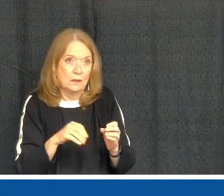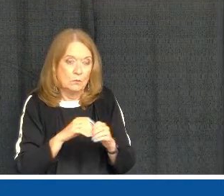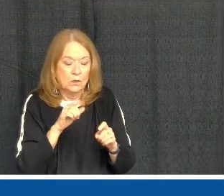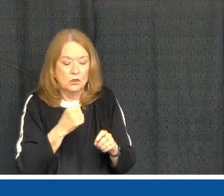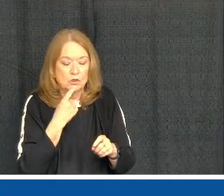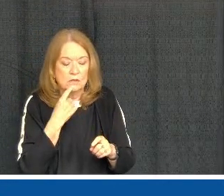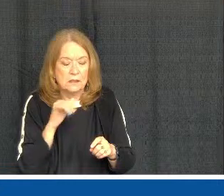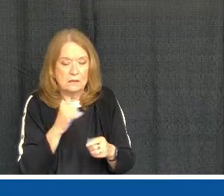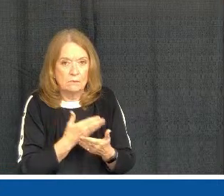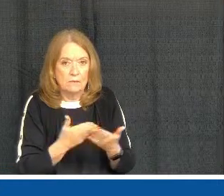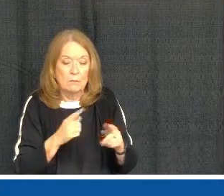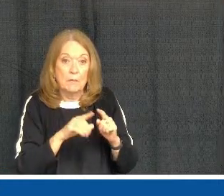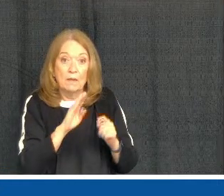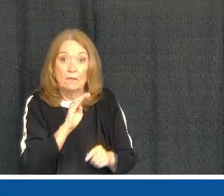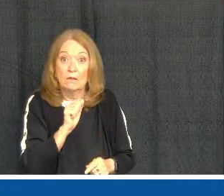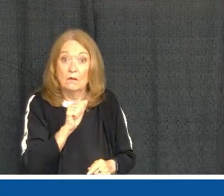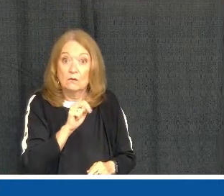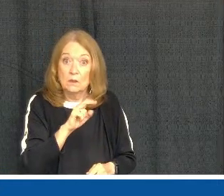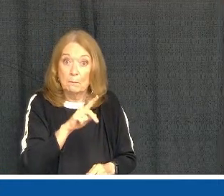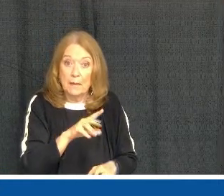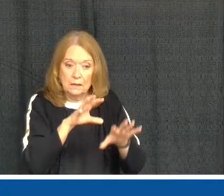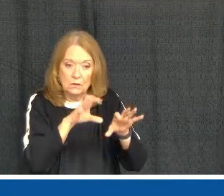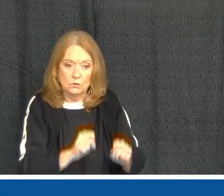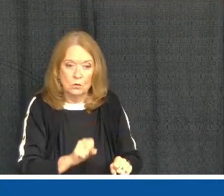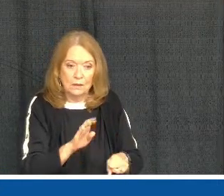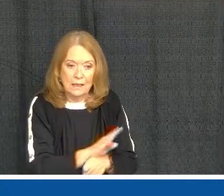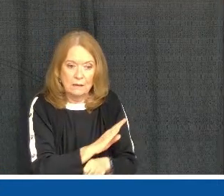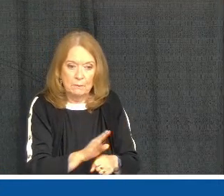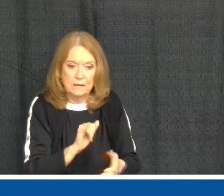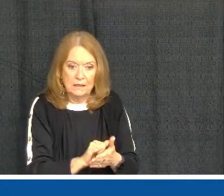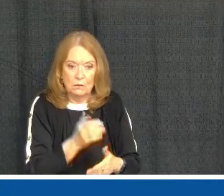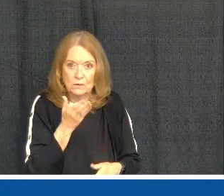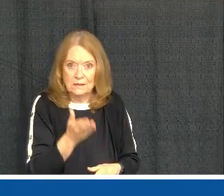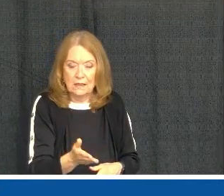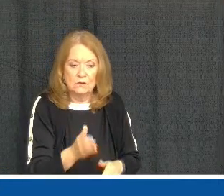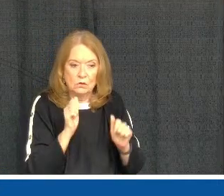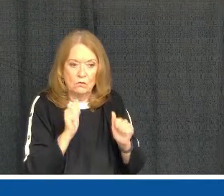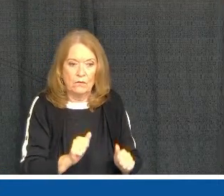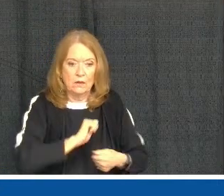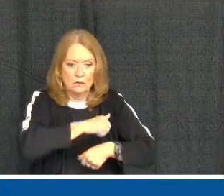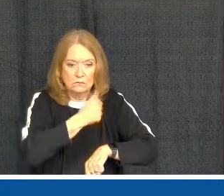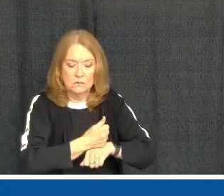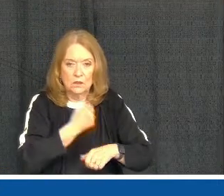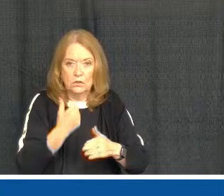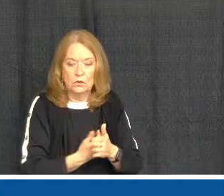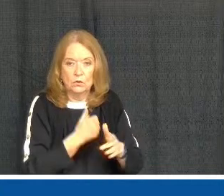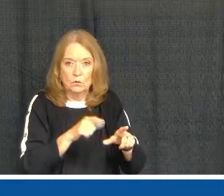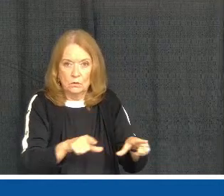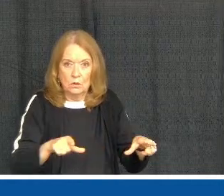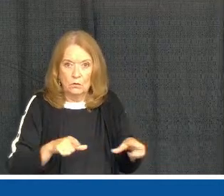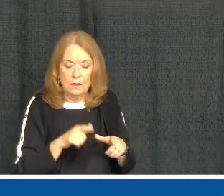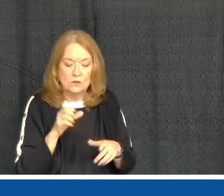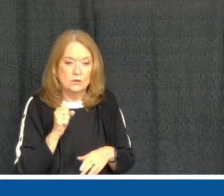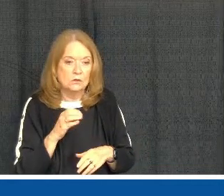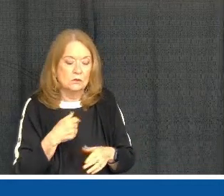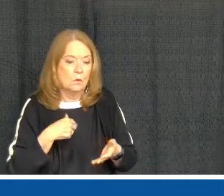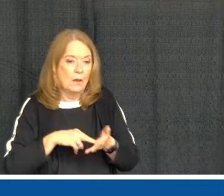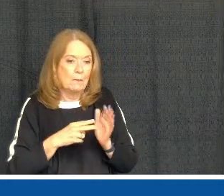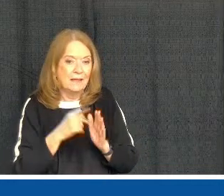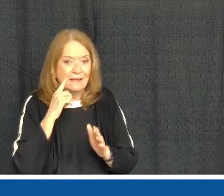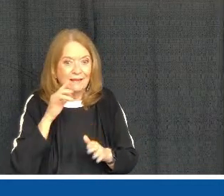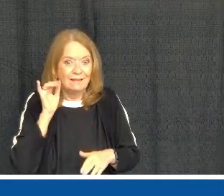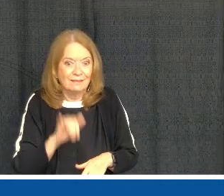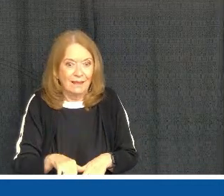the bank name, but there's a bank that has tore down a business that was there to be able to build a new location. So, I mean, I think that's